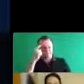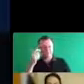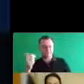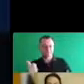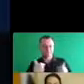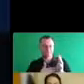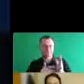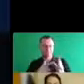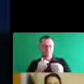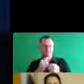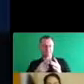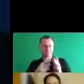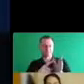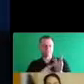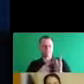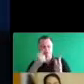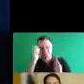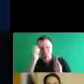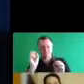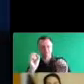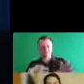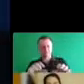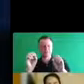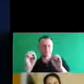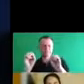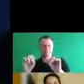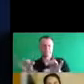well. Mm. And I'm just kind of interested,